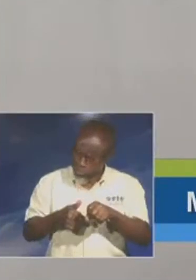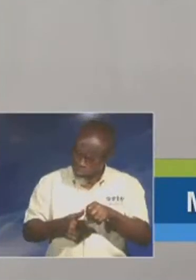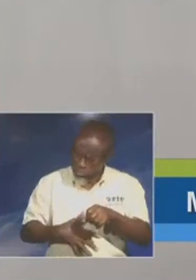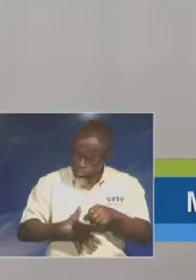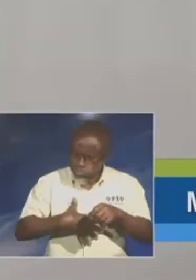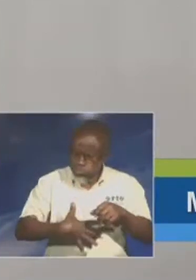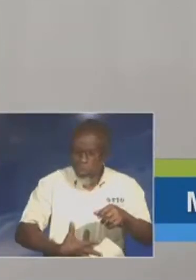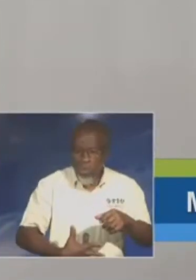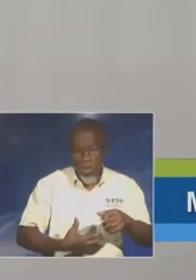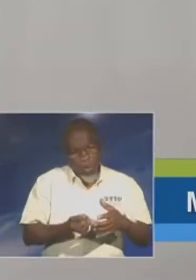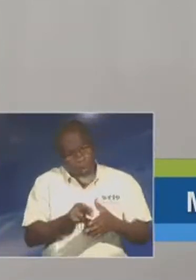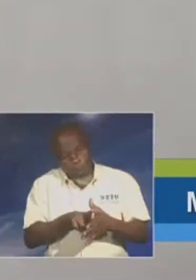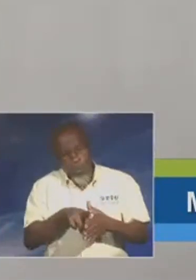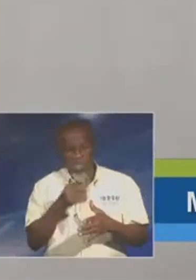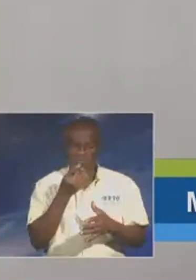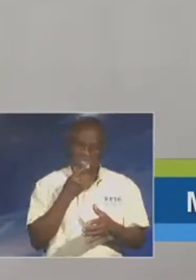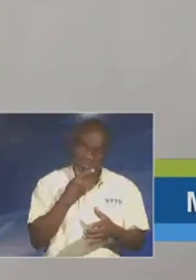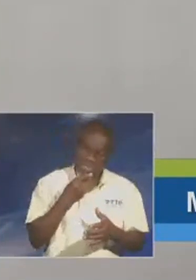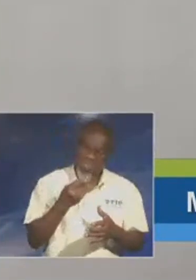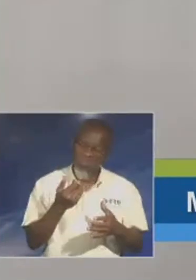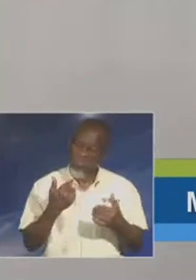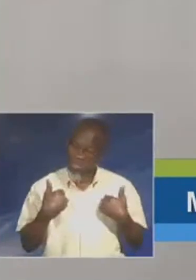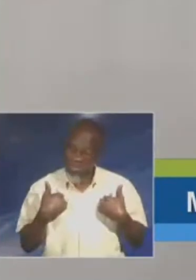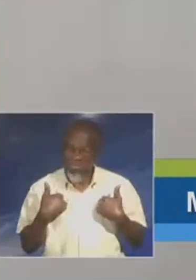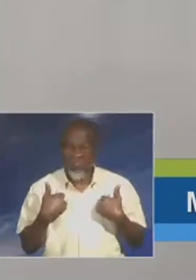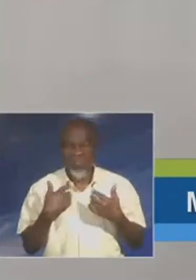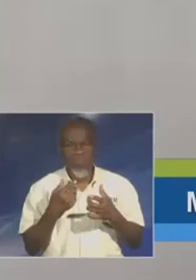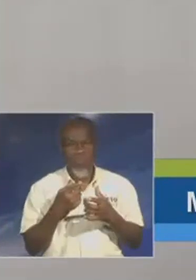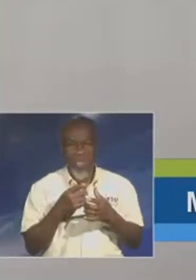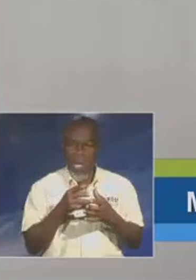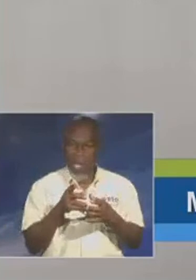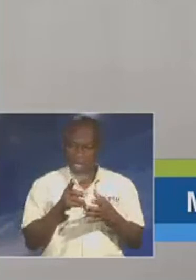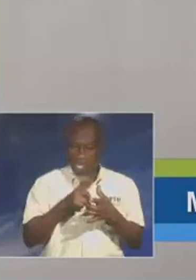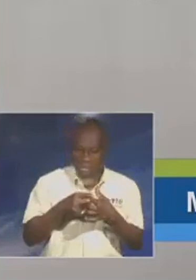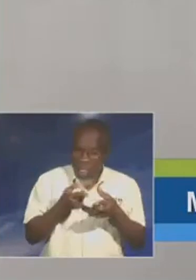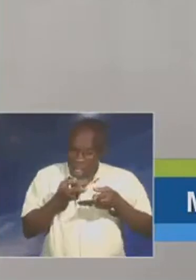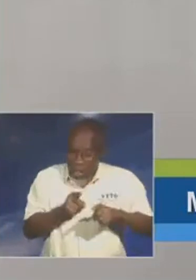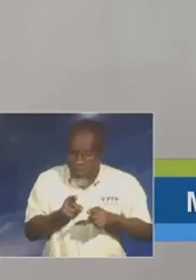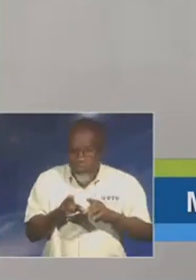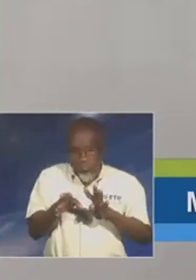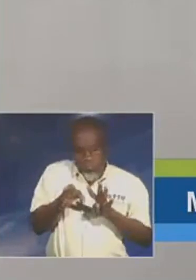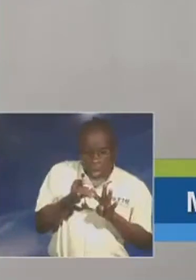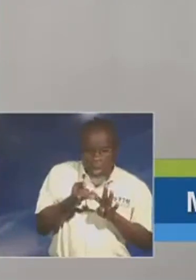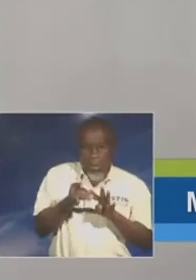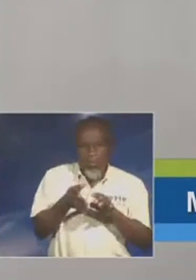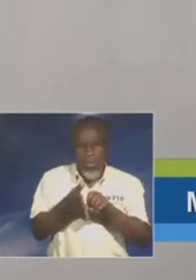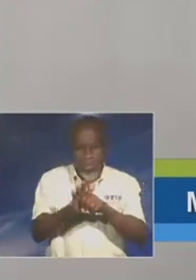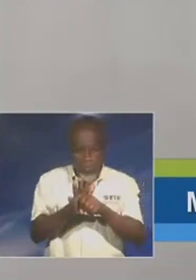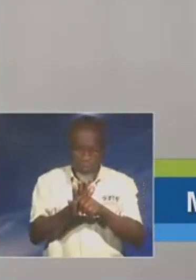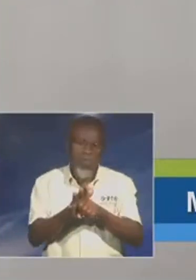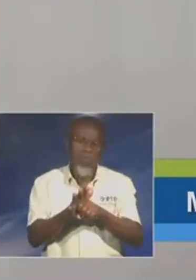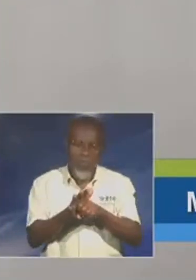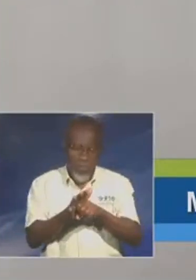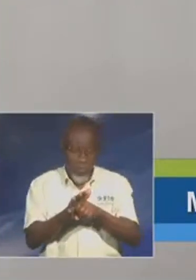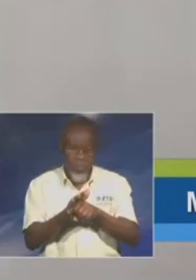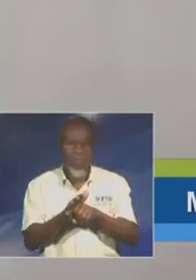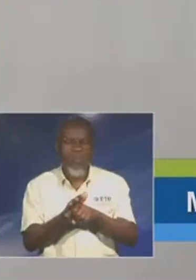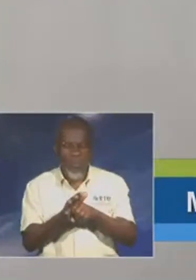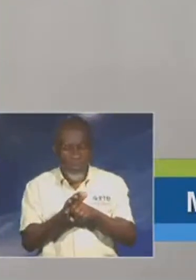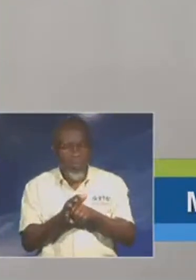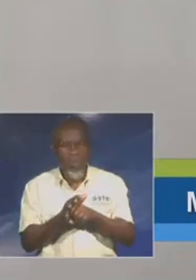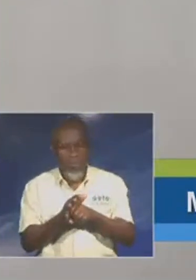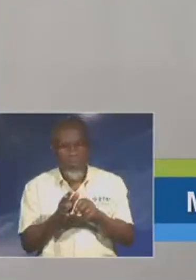monitor yourself on a daily basis. So we're looking at, usually there's a checklist. I would say you're at home, you have Omicron, you have those key